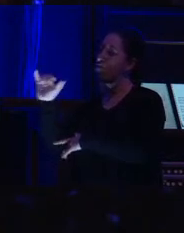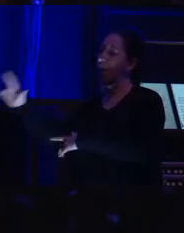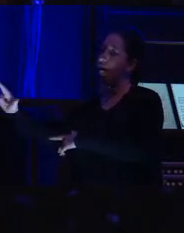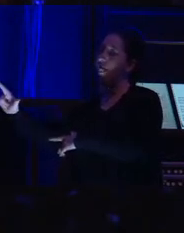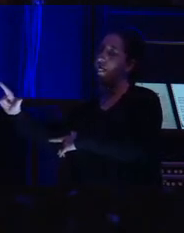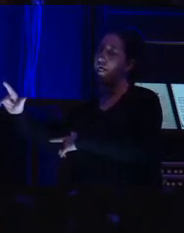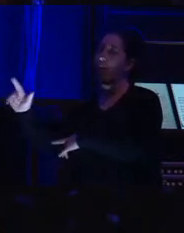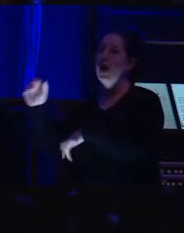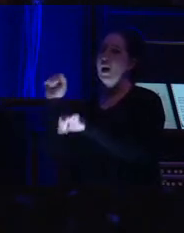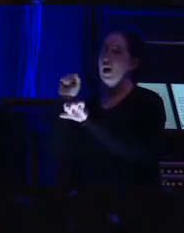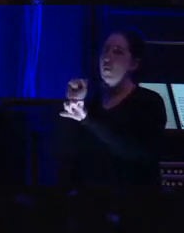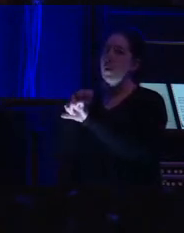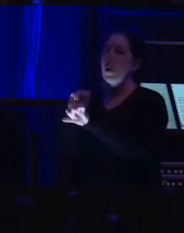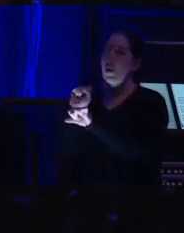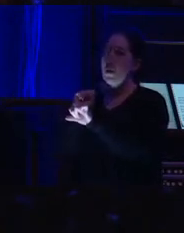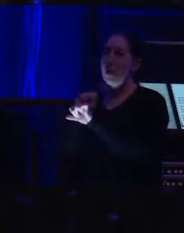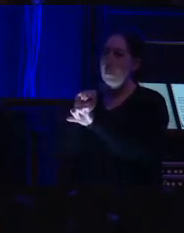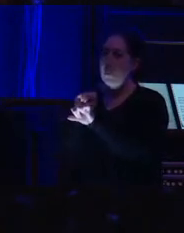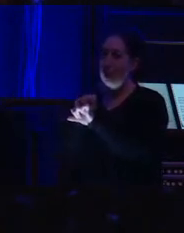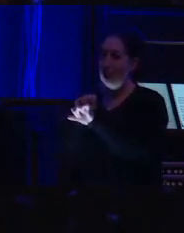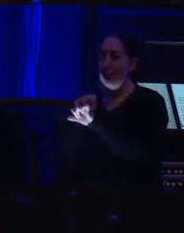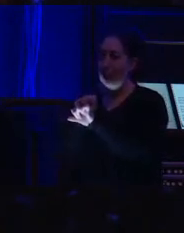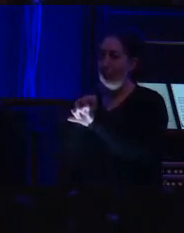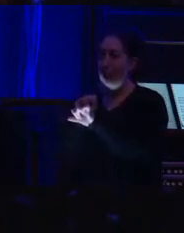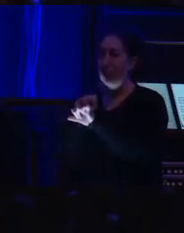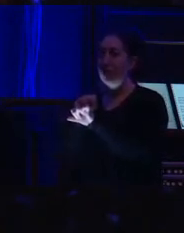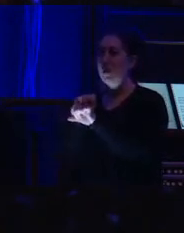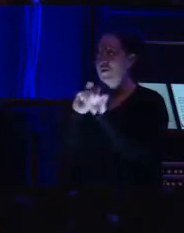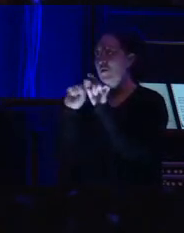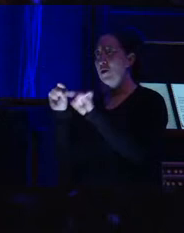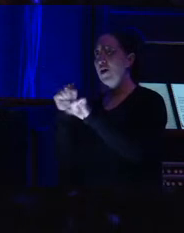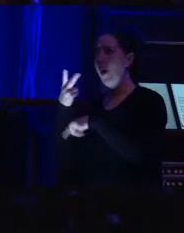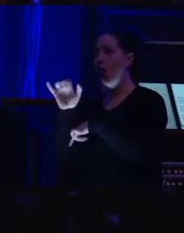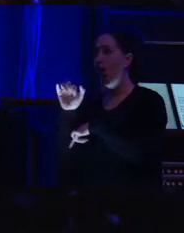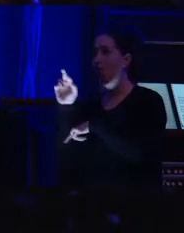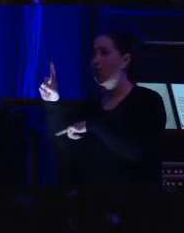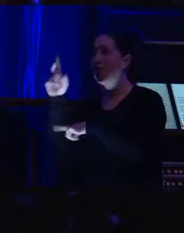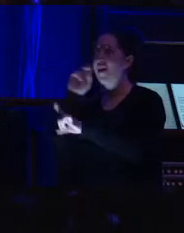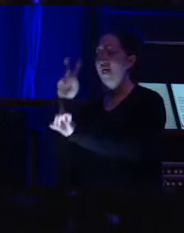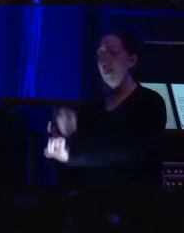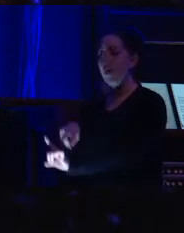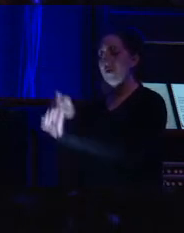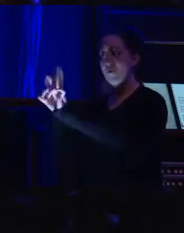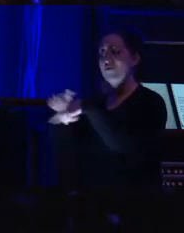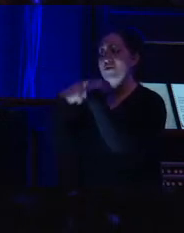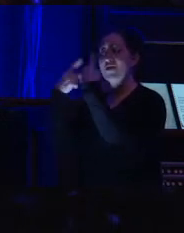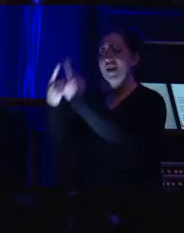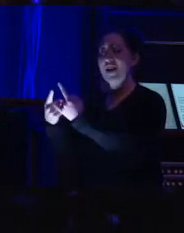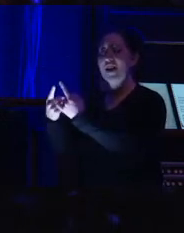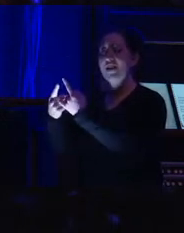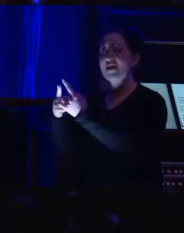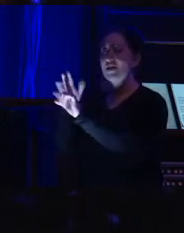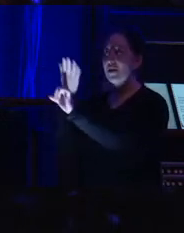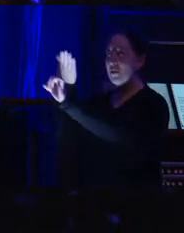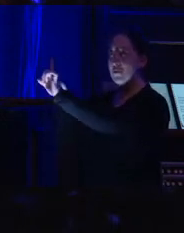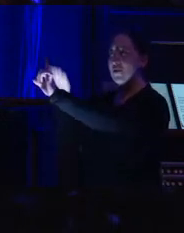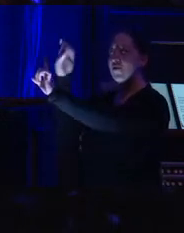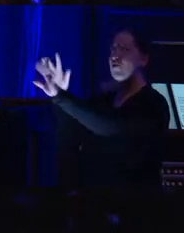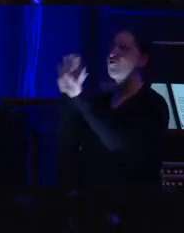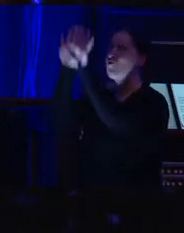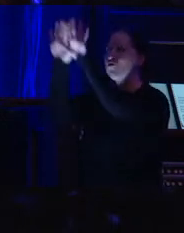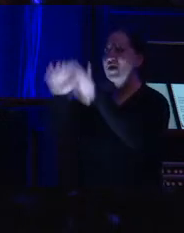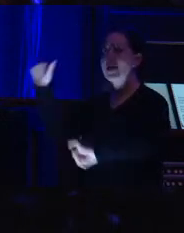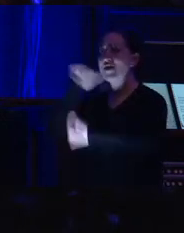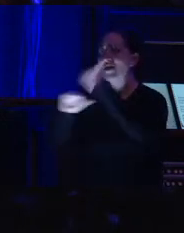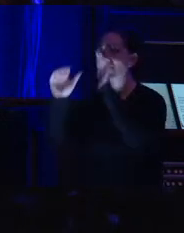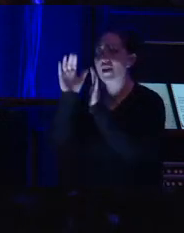both worked at Harvard. And I looked up to him, as I said, as a great scientist, a great